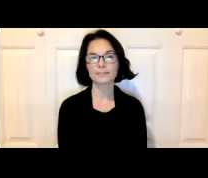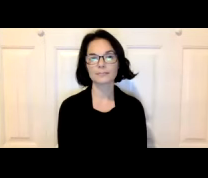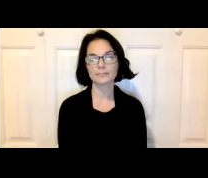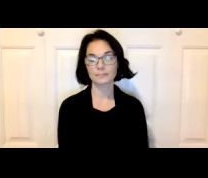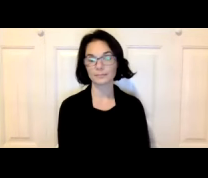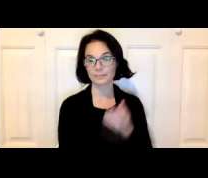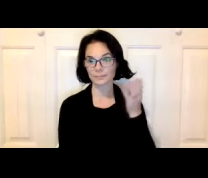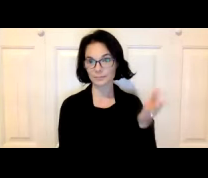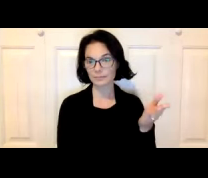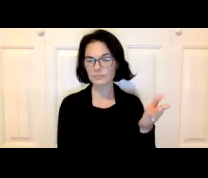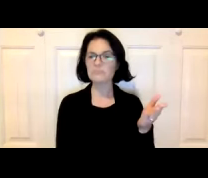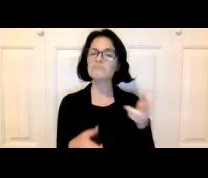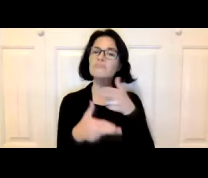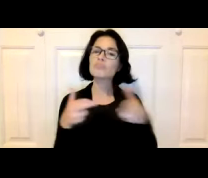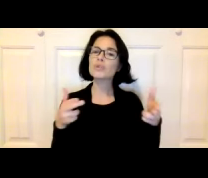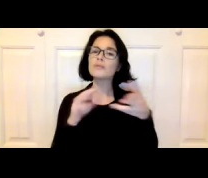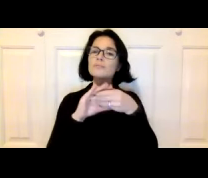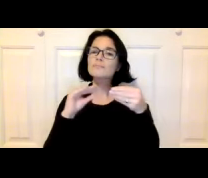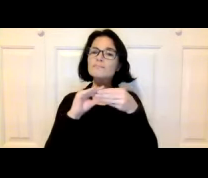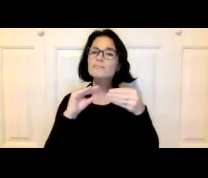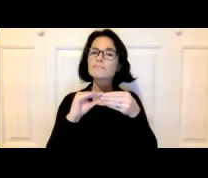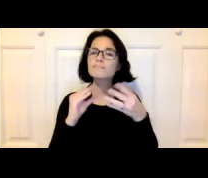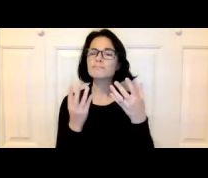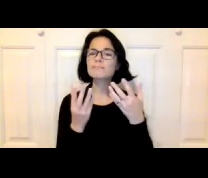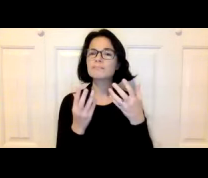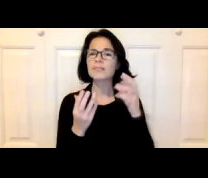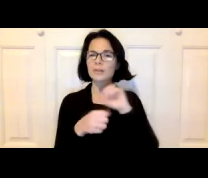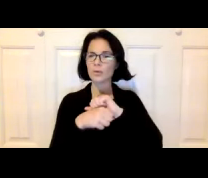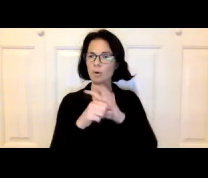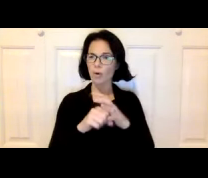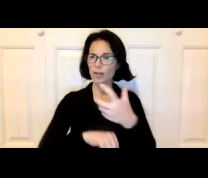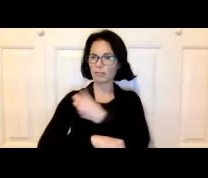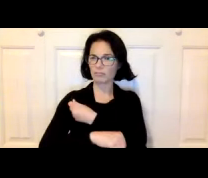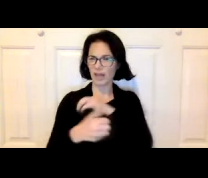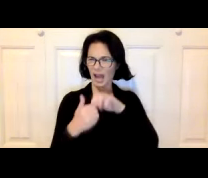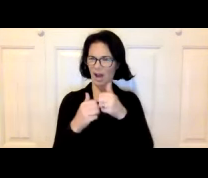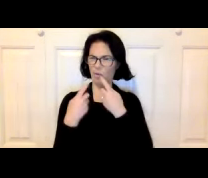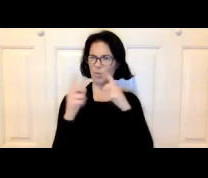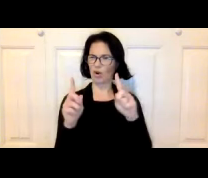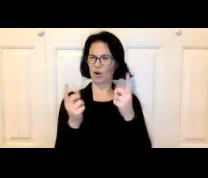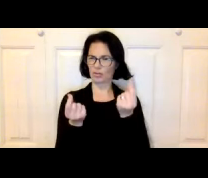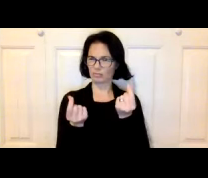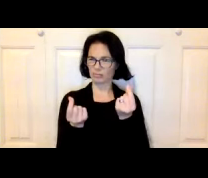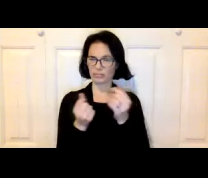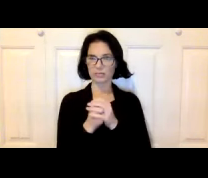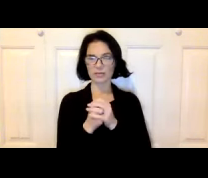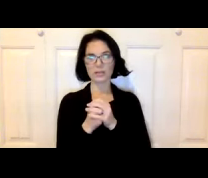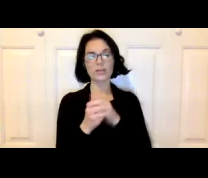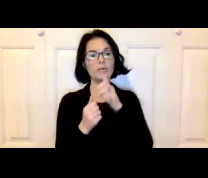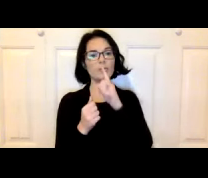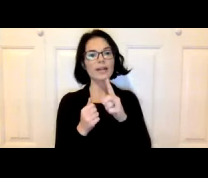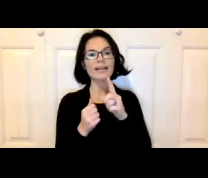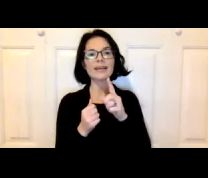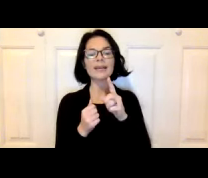So just a brief comment on how the COVID-19 vaccines work. So essentially a vector or a